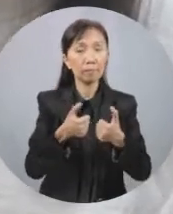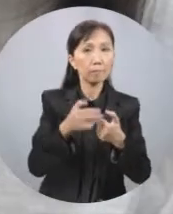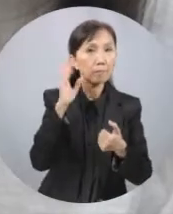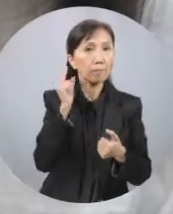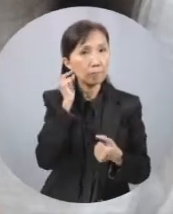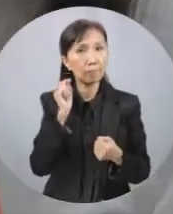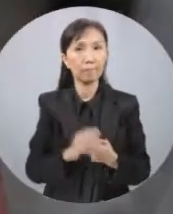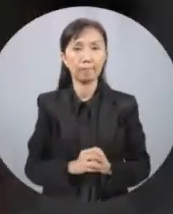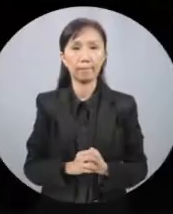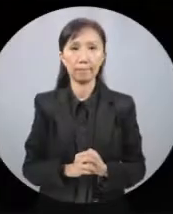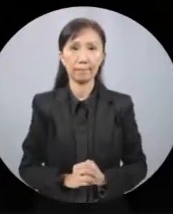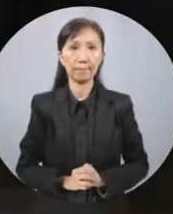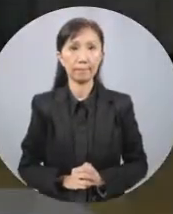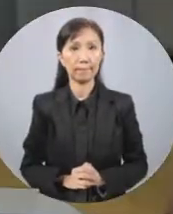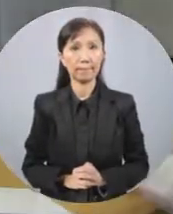spouse.